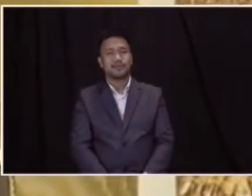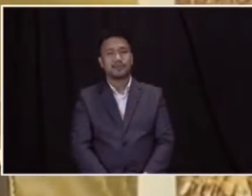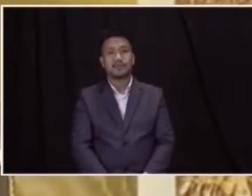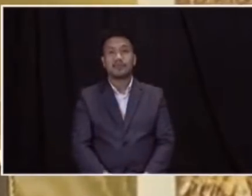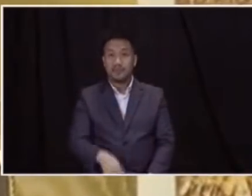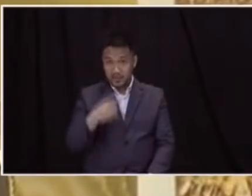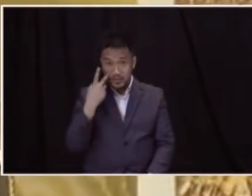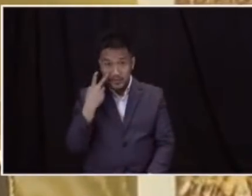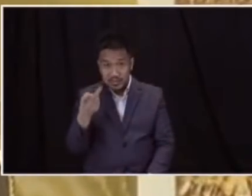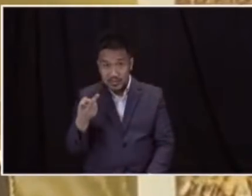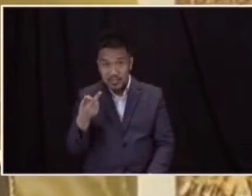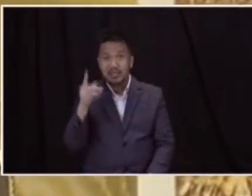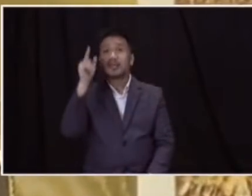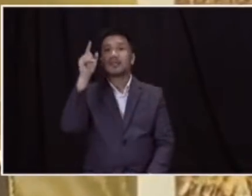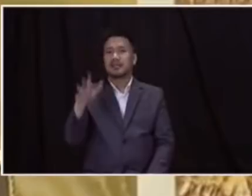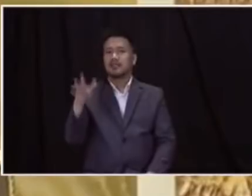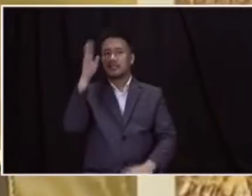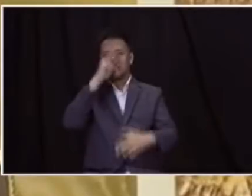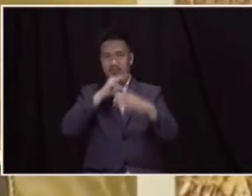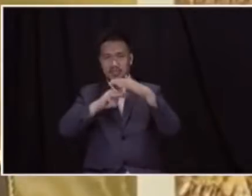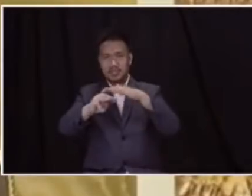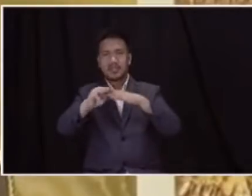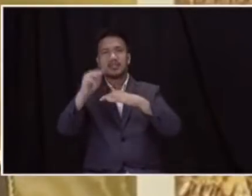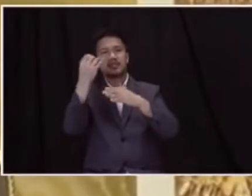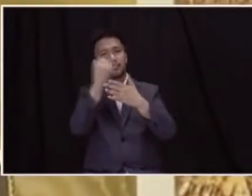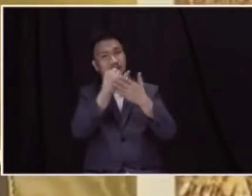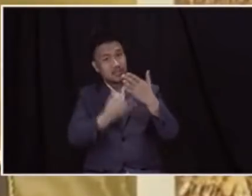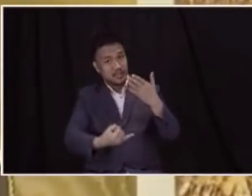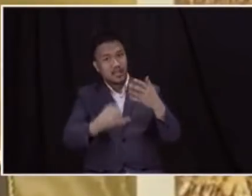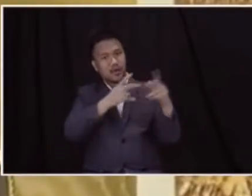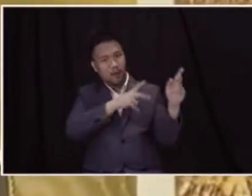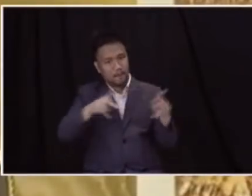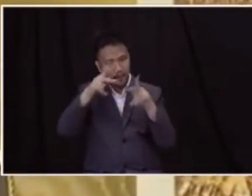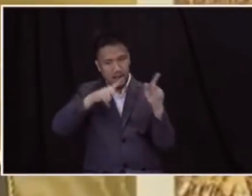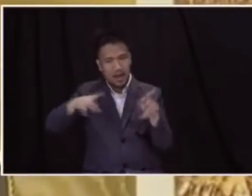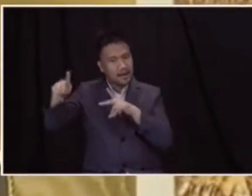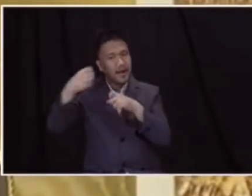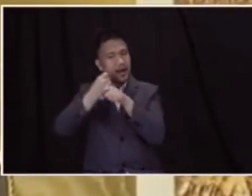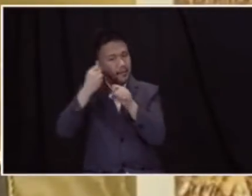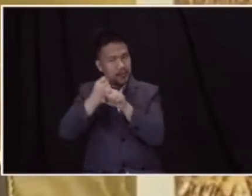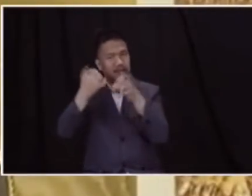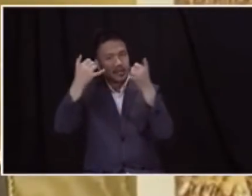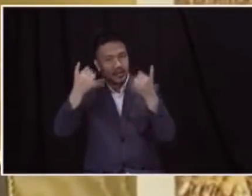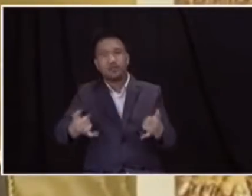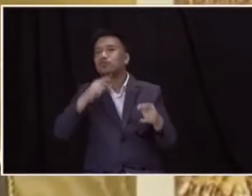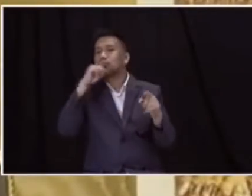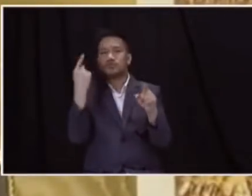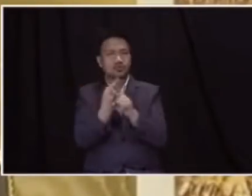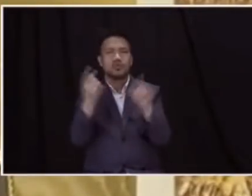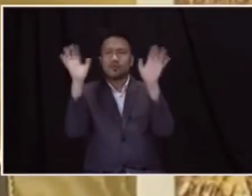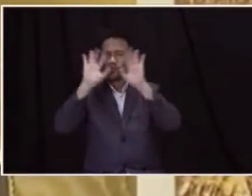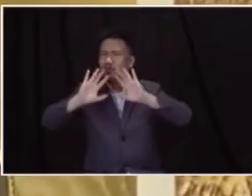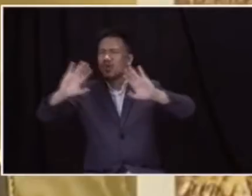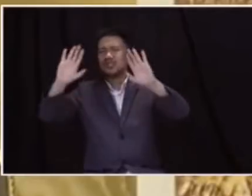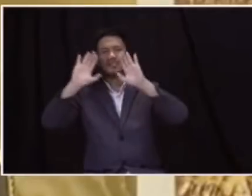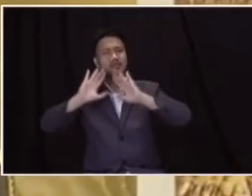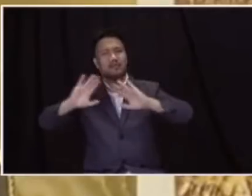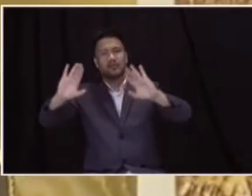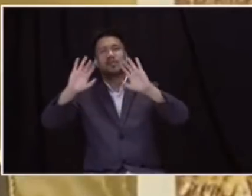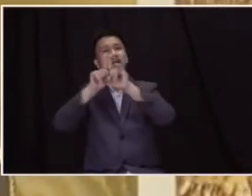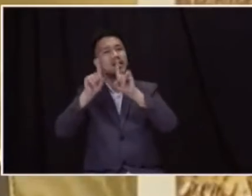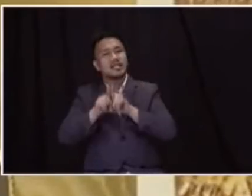See, God's mysterious design has made this moment truly marvelous as an